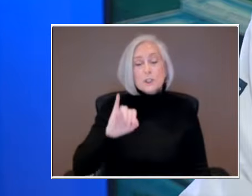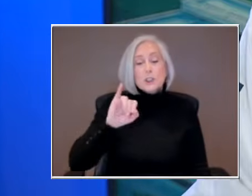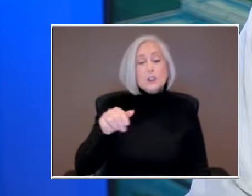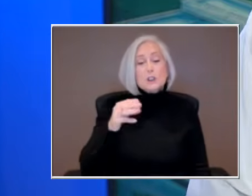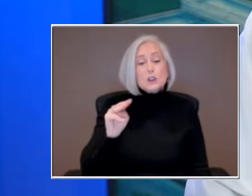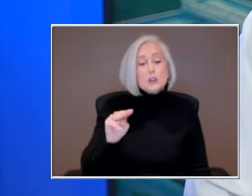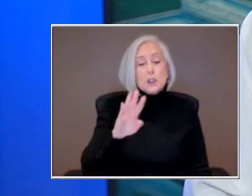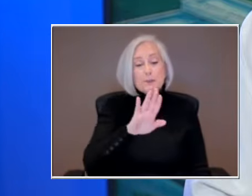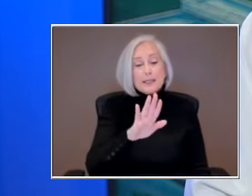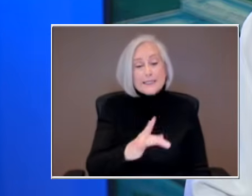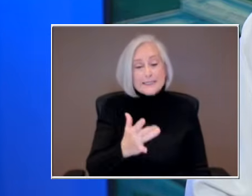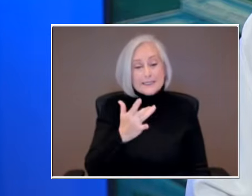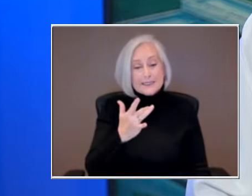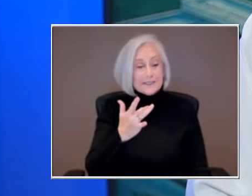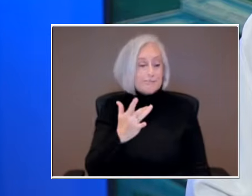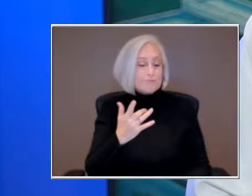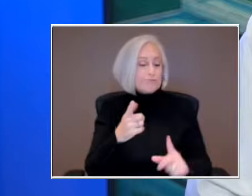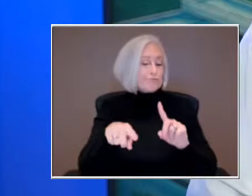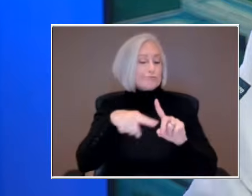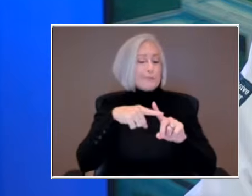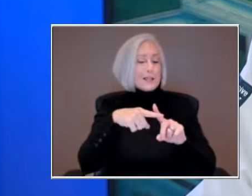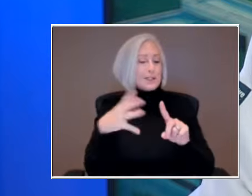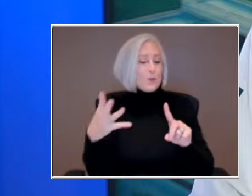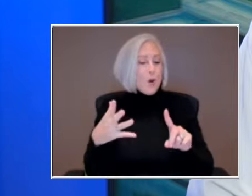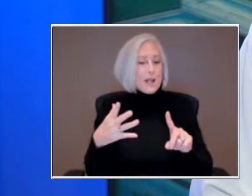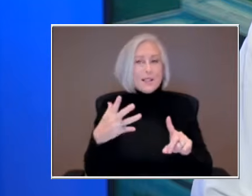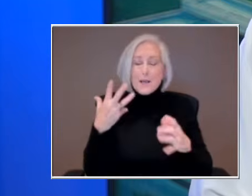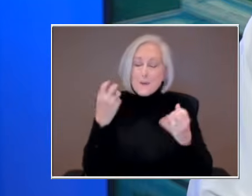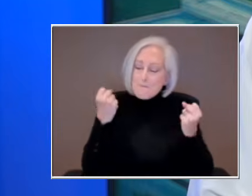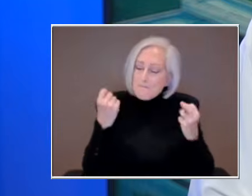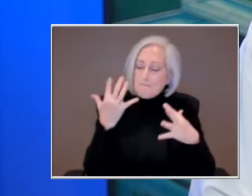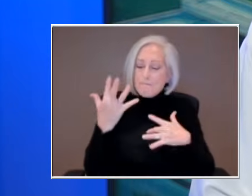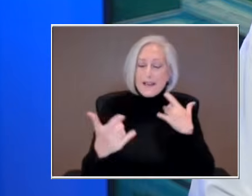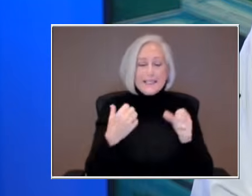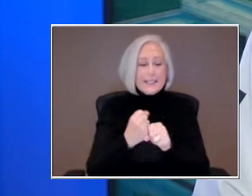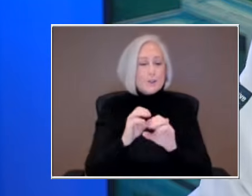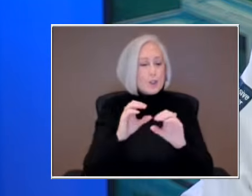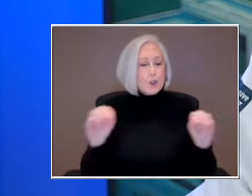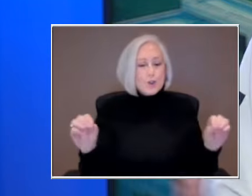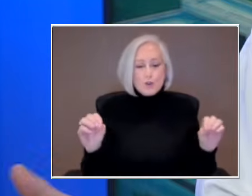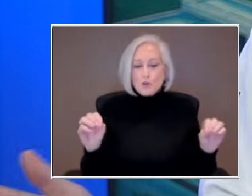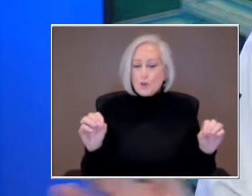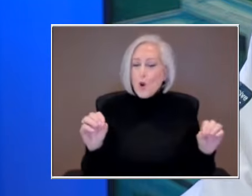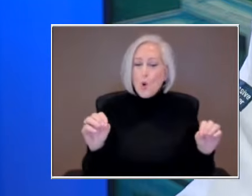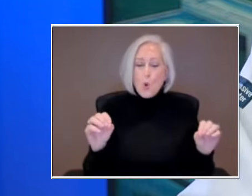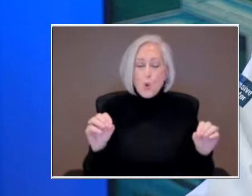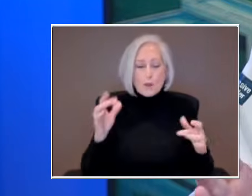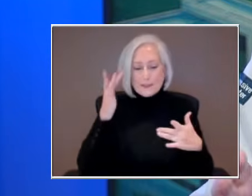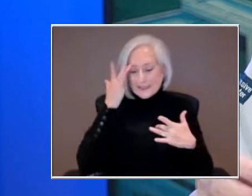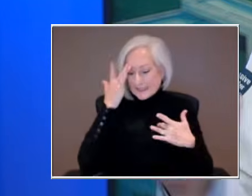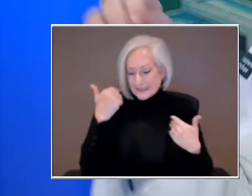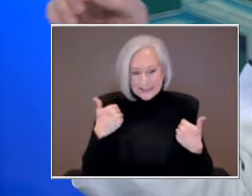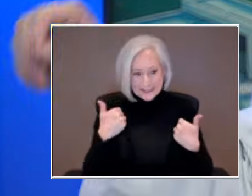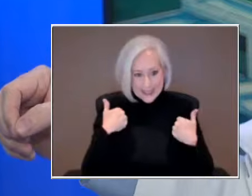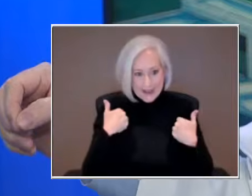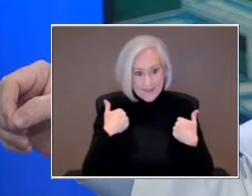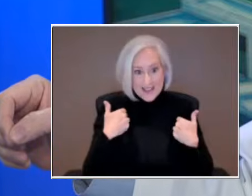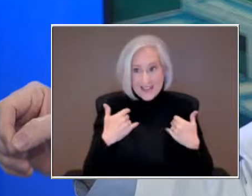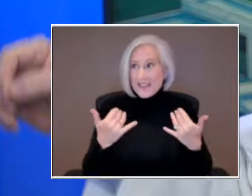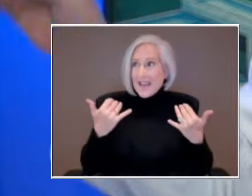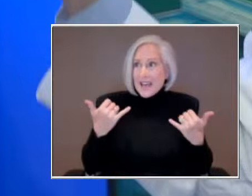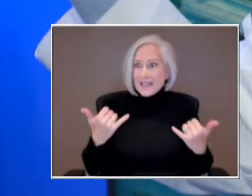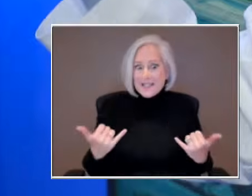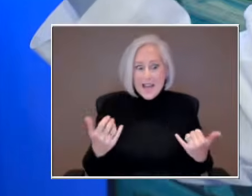is he's had years where he's had no evidence of disease, and more we're seeing this. I have a large cadre of patients now that had